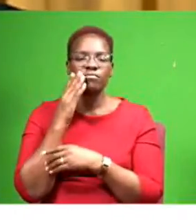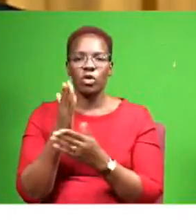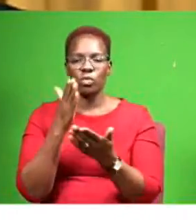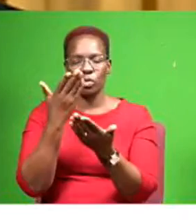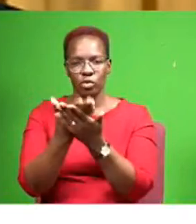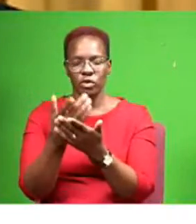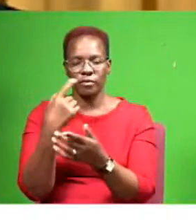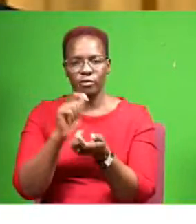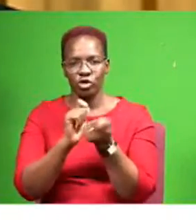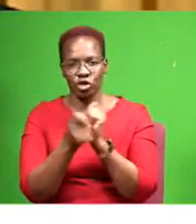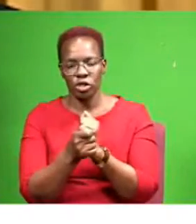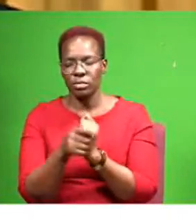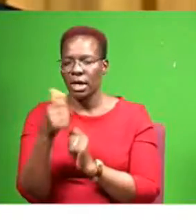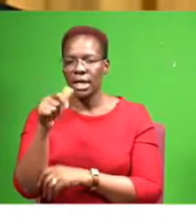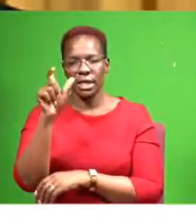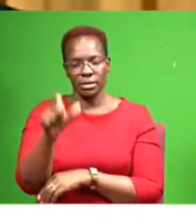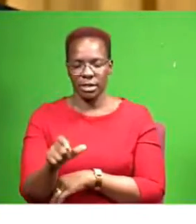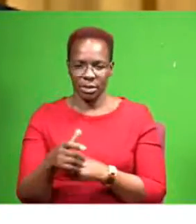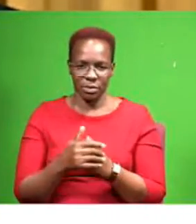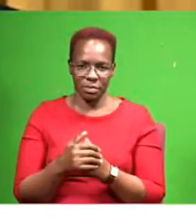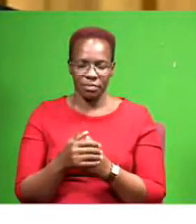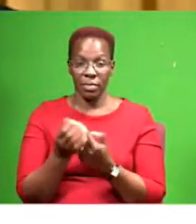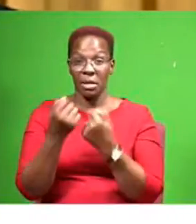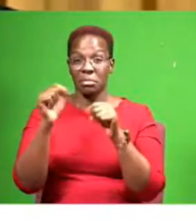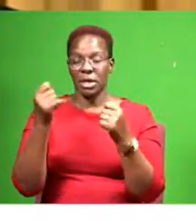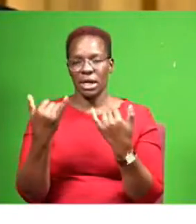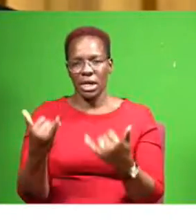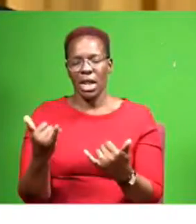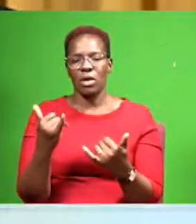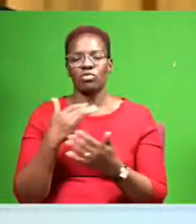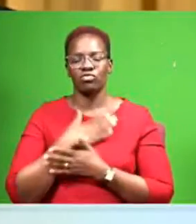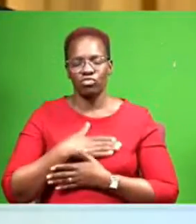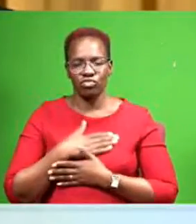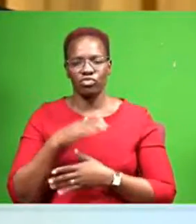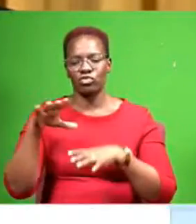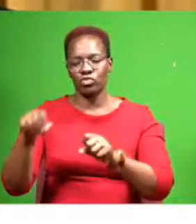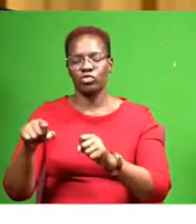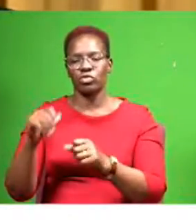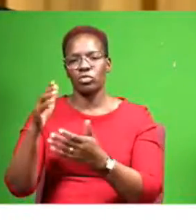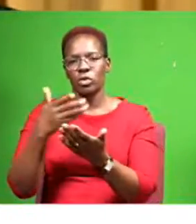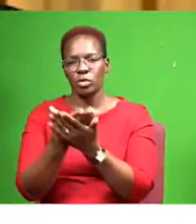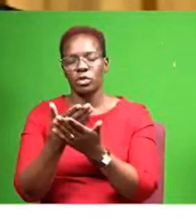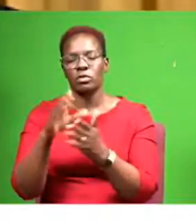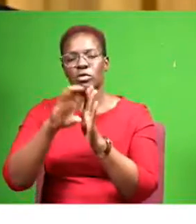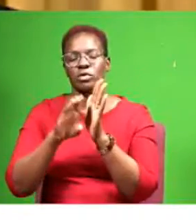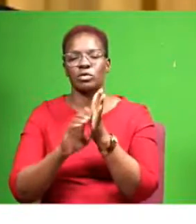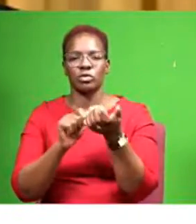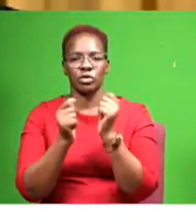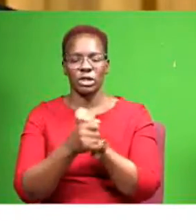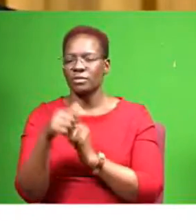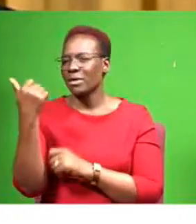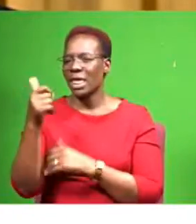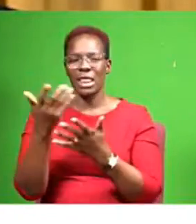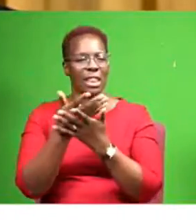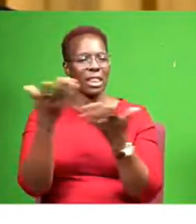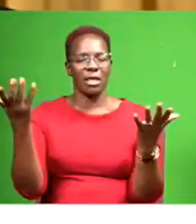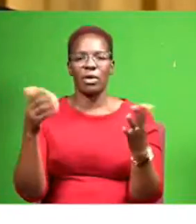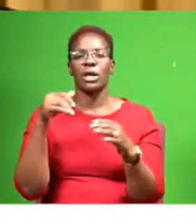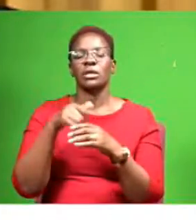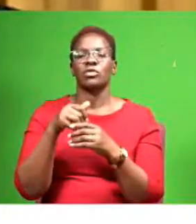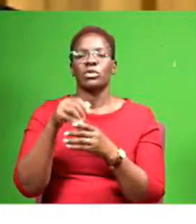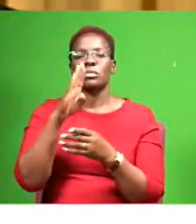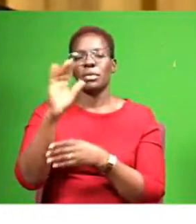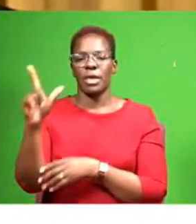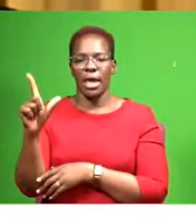for amendment by any person. The President was therefore free to obtain proposals for constitutional change from any quarters, including the